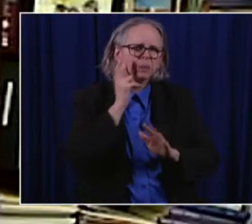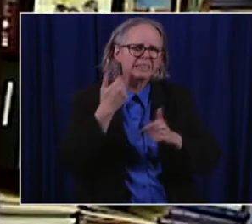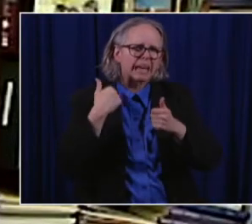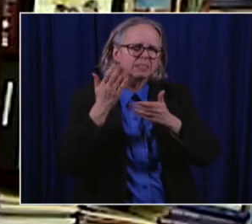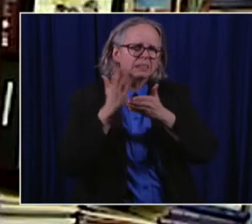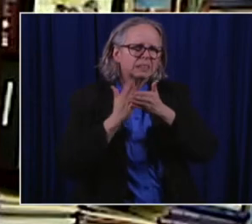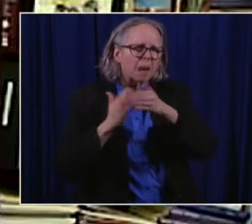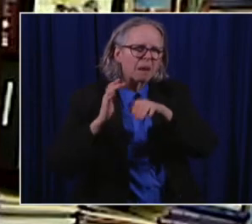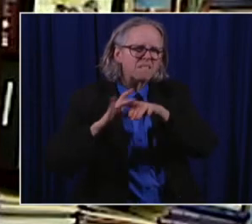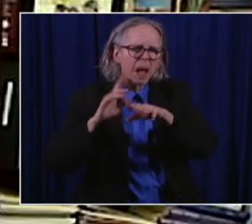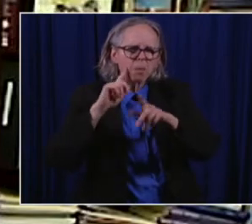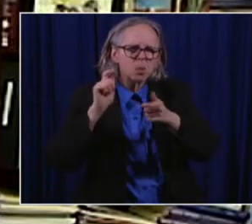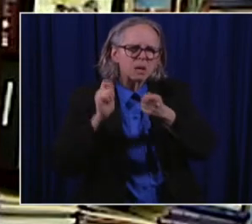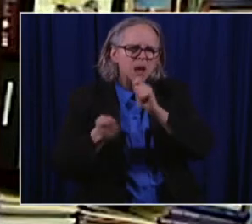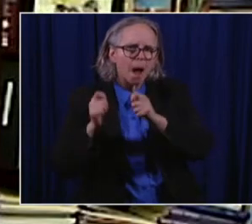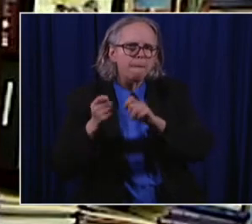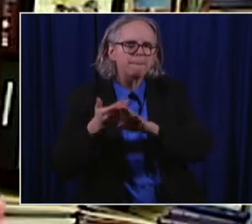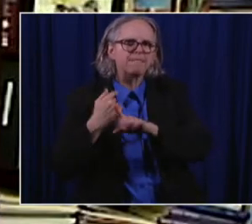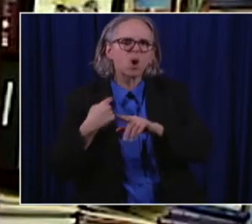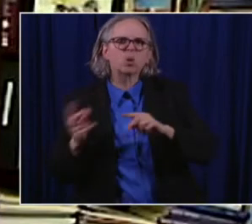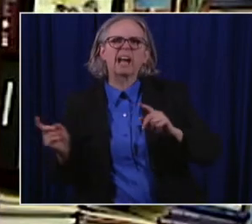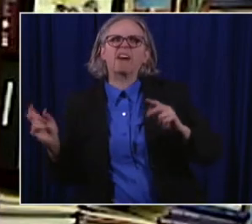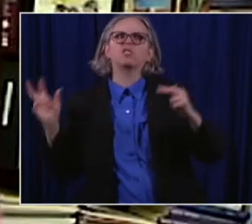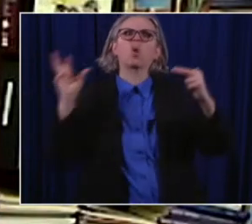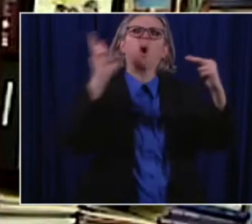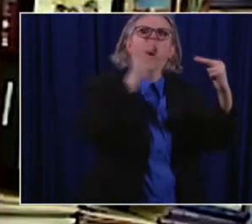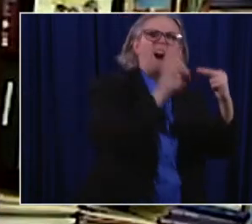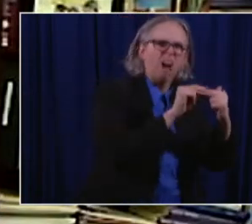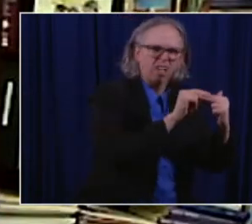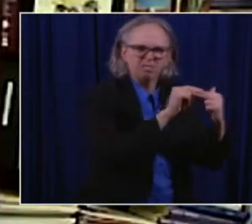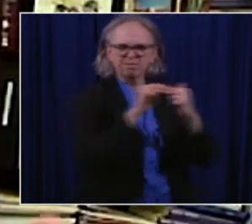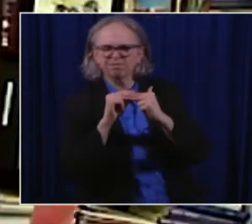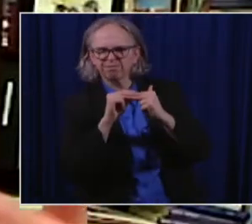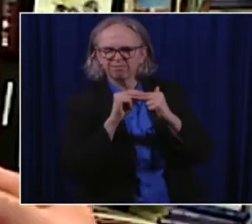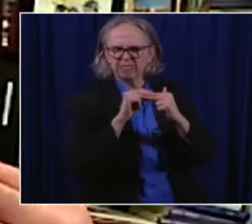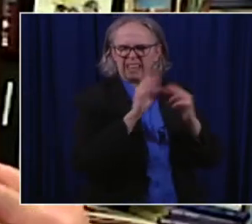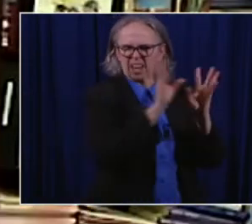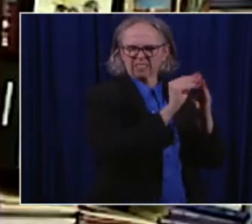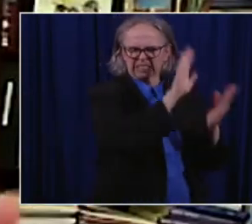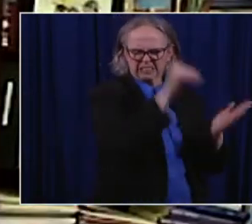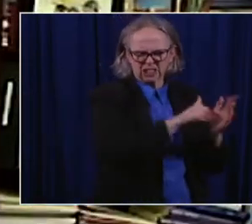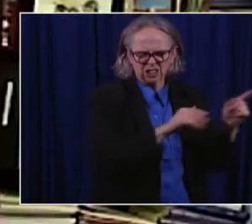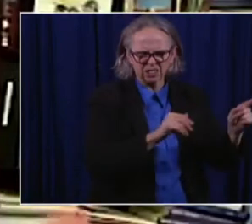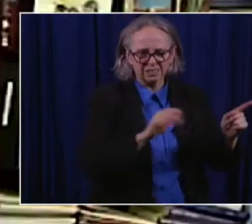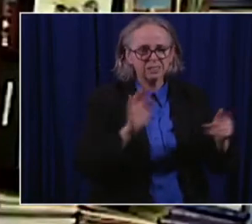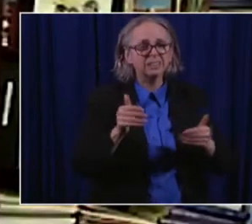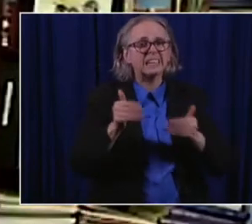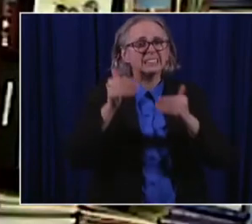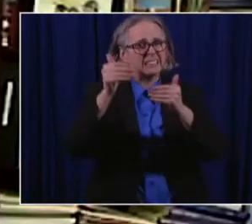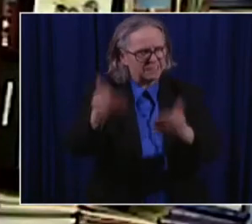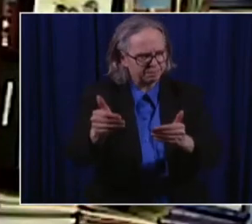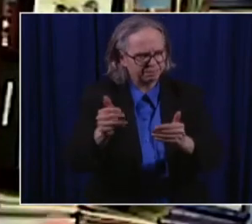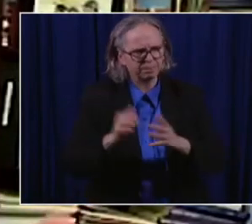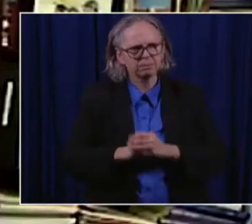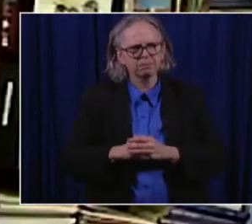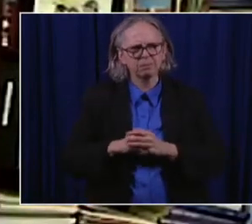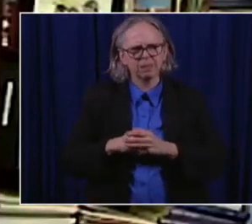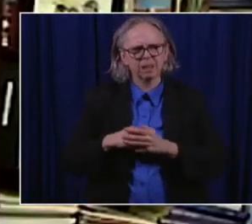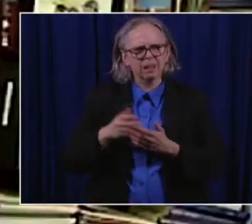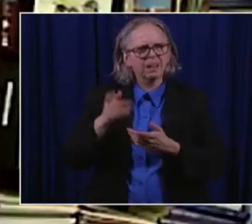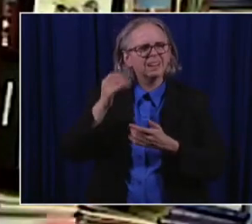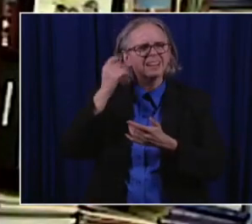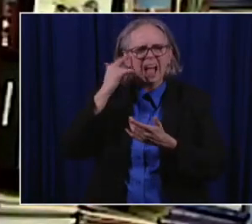to an alternate care site. However, the next steps, as we were just describing, are we stop doing non-COVID things at